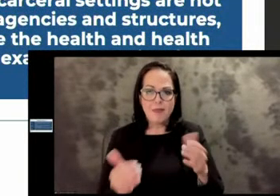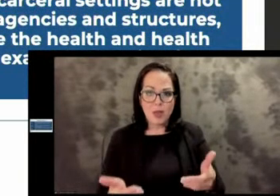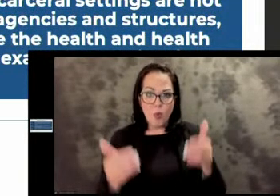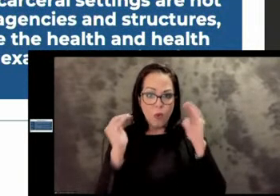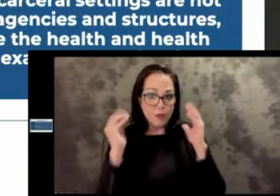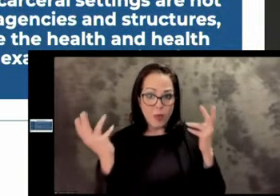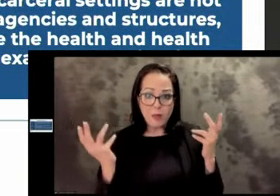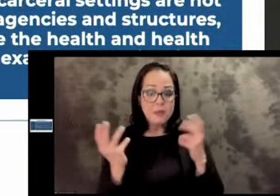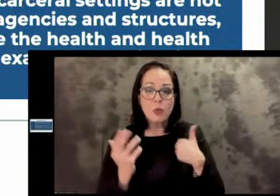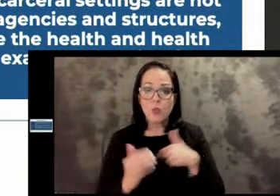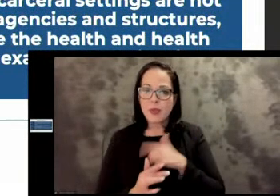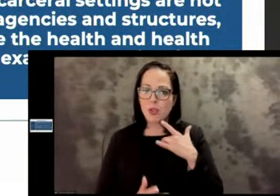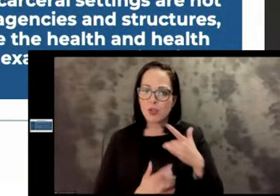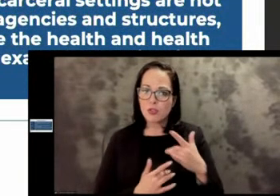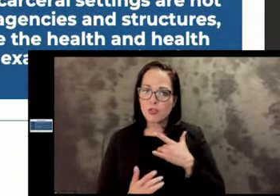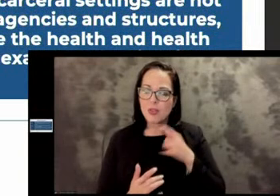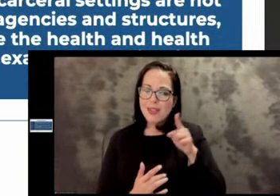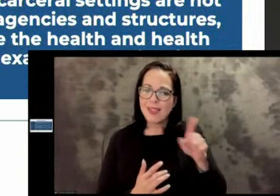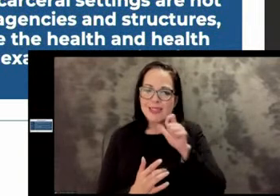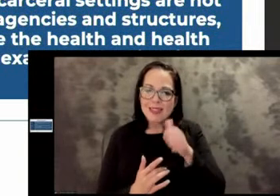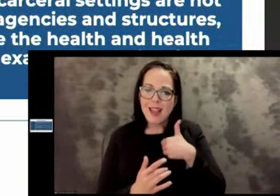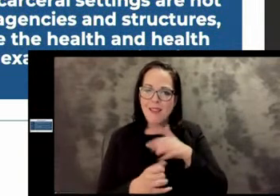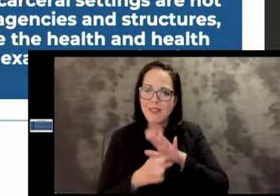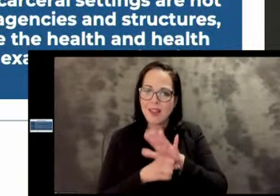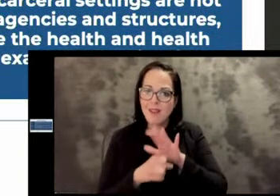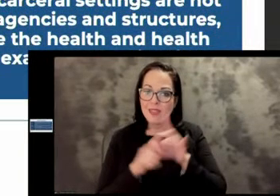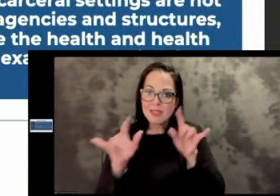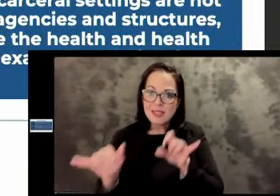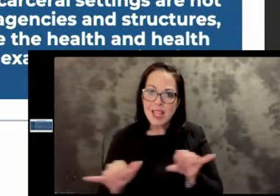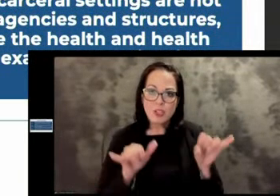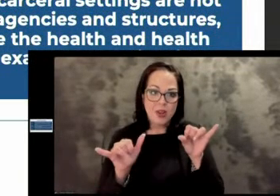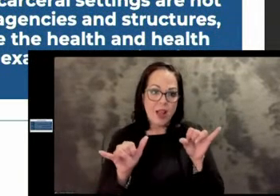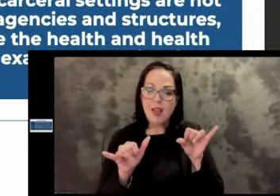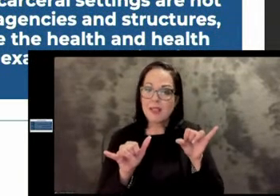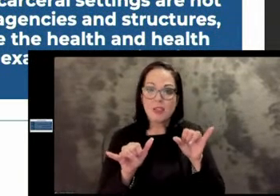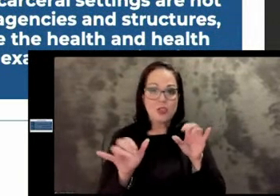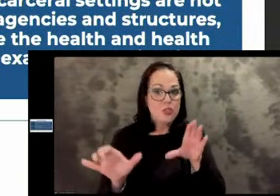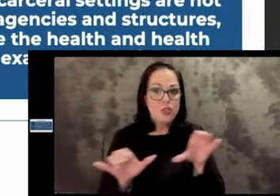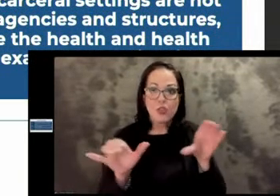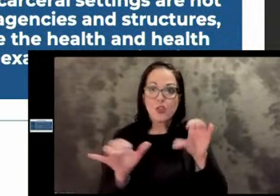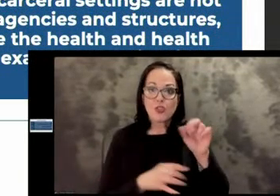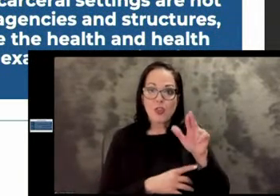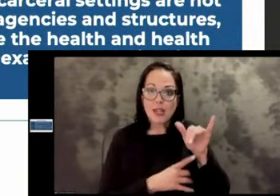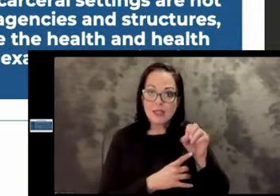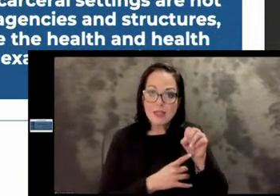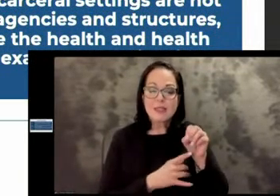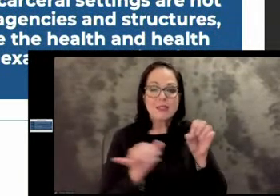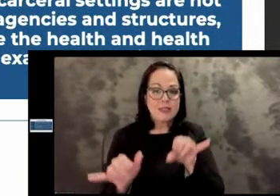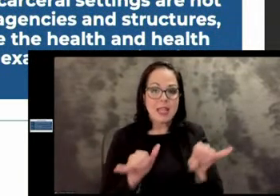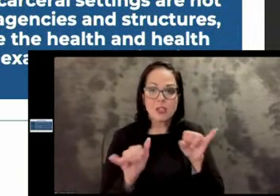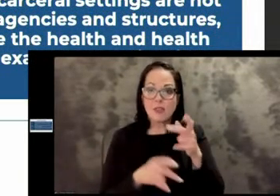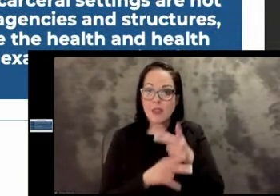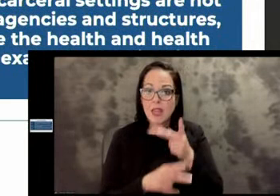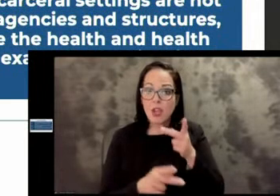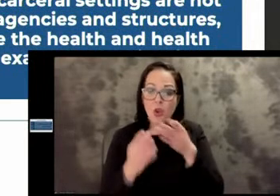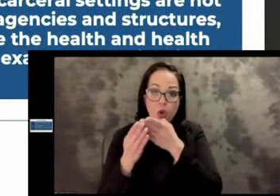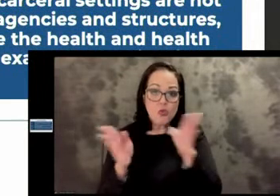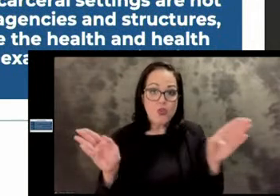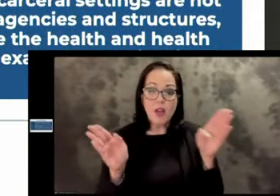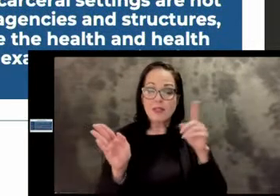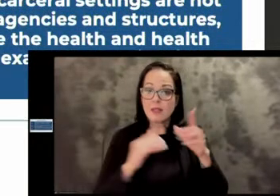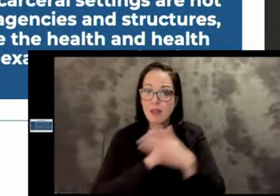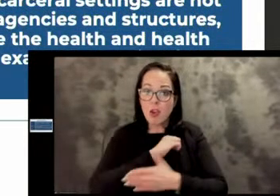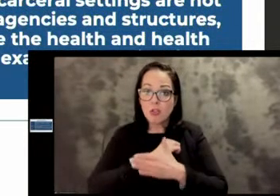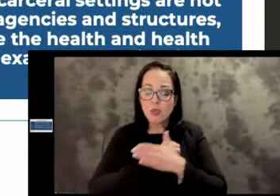And we are concerned that there was a lack of standardized crisis standards of care across the country, with an unknown impact on